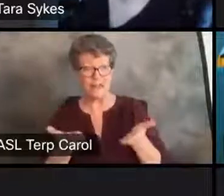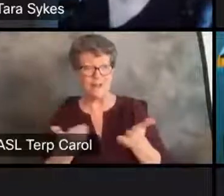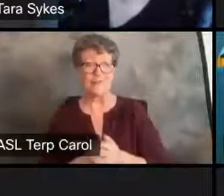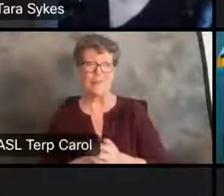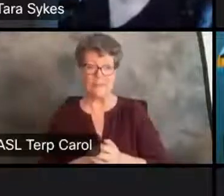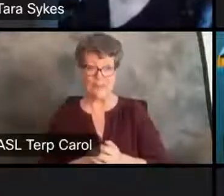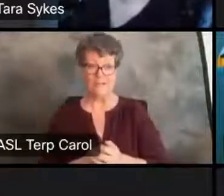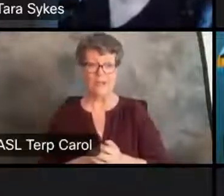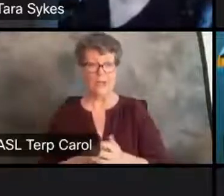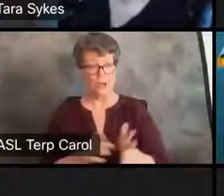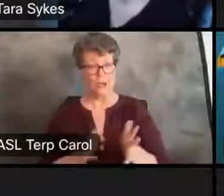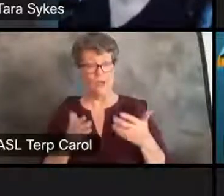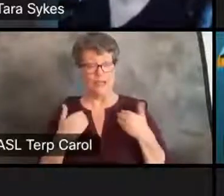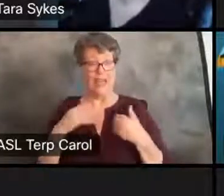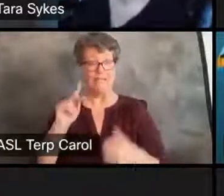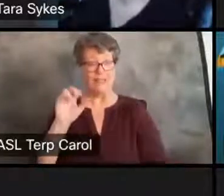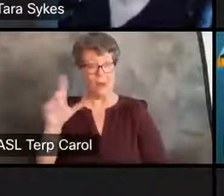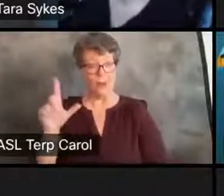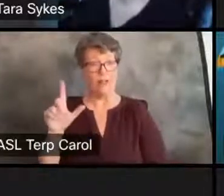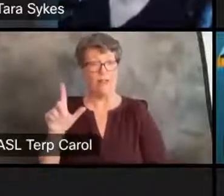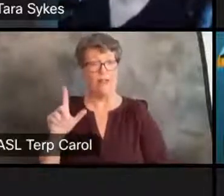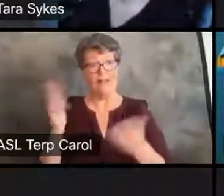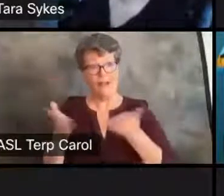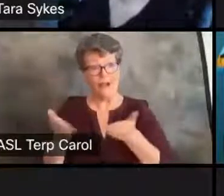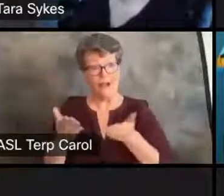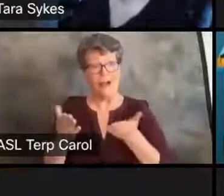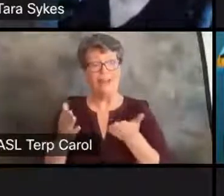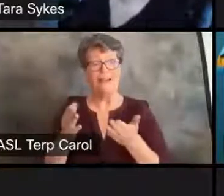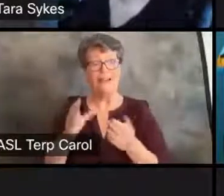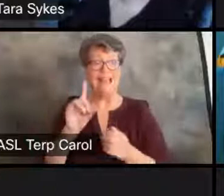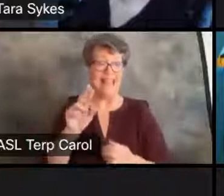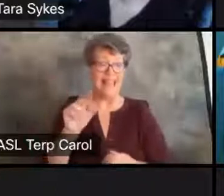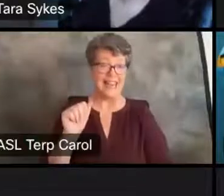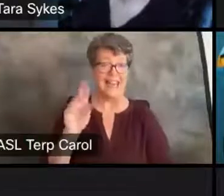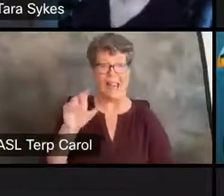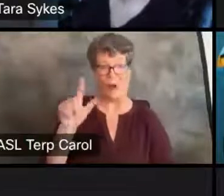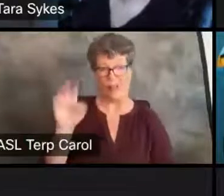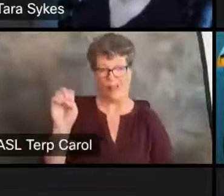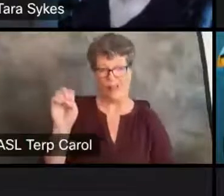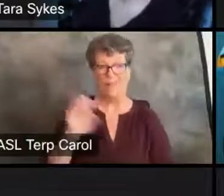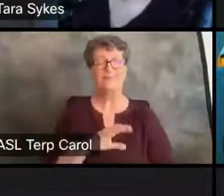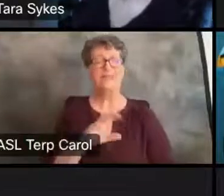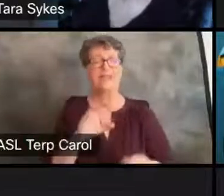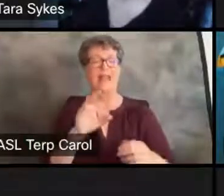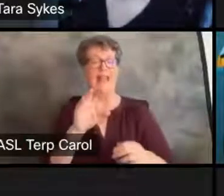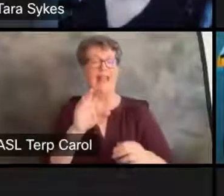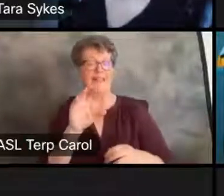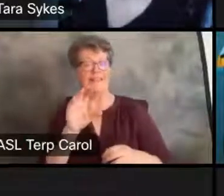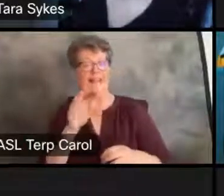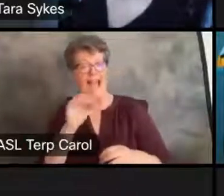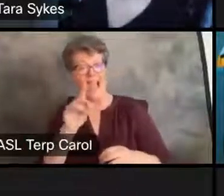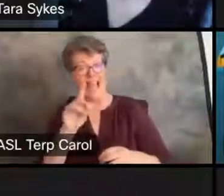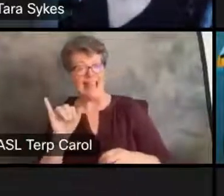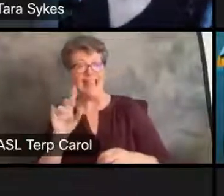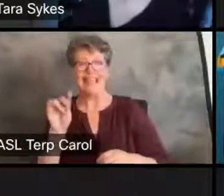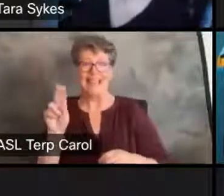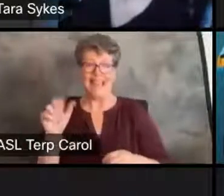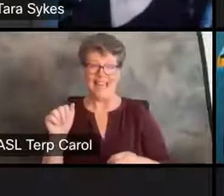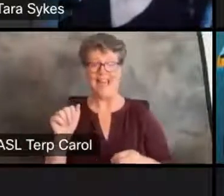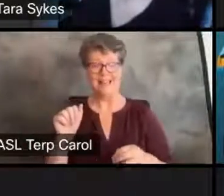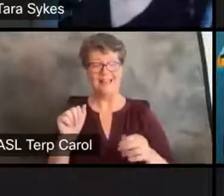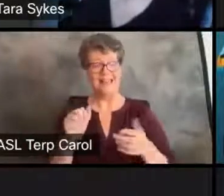services specialist that's on here. We've got some client services managers that are on as well. So we've got Carol on